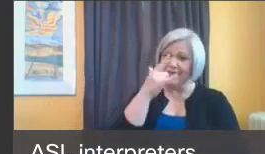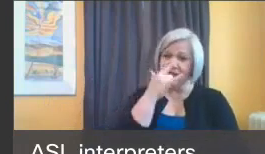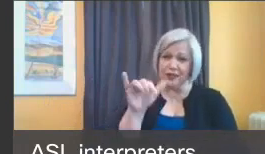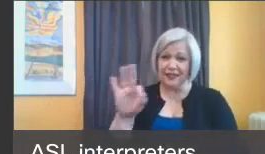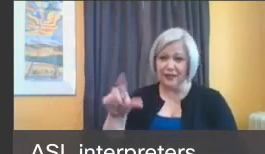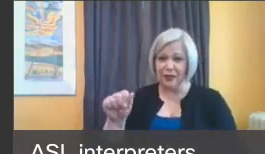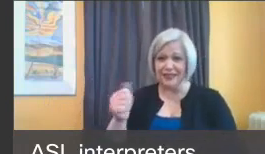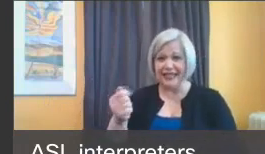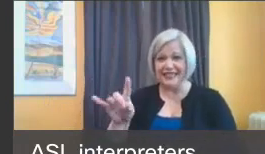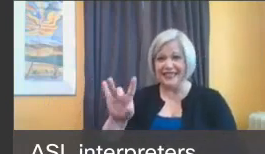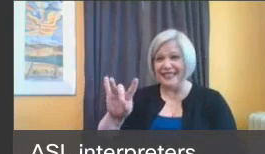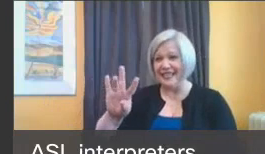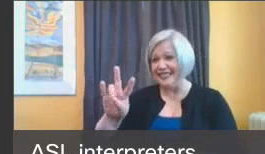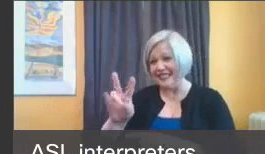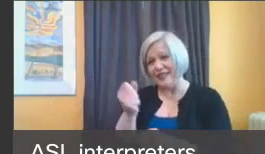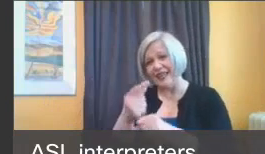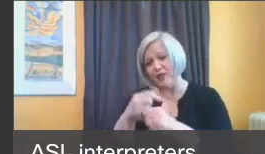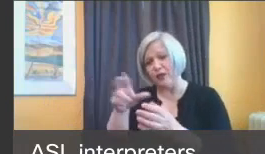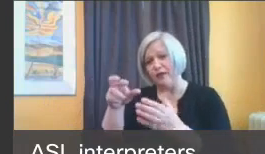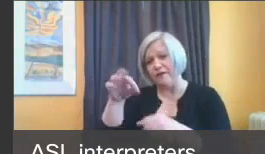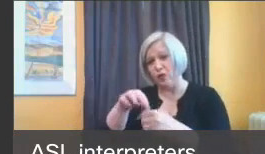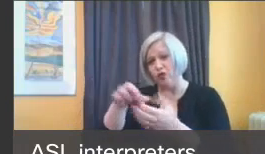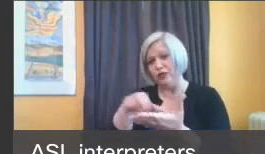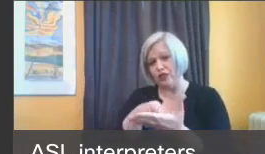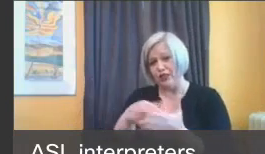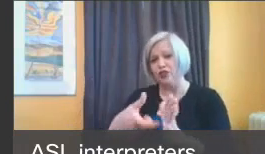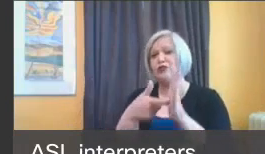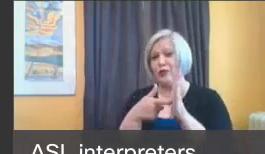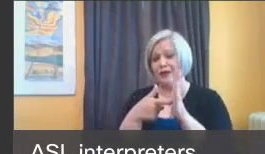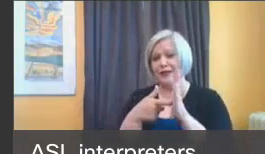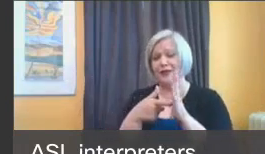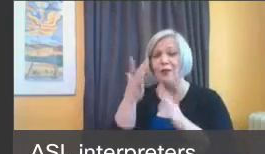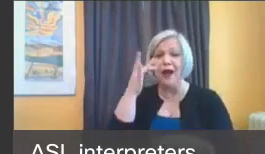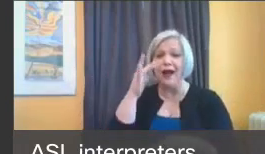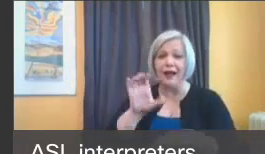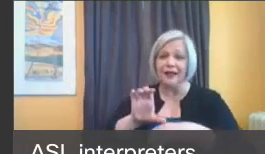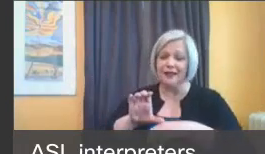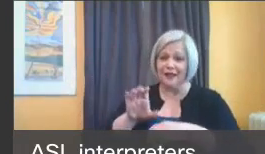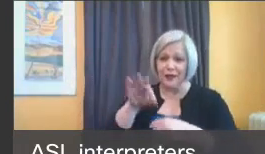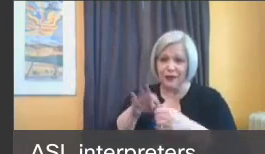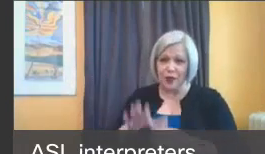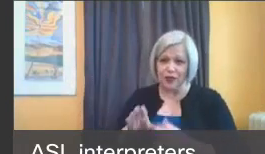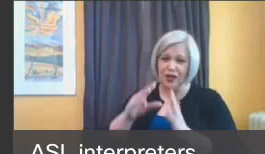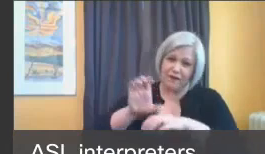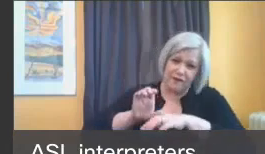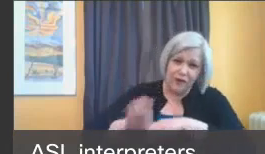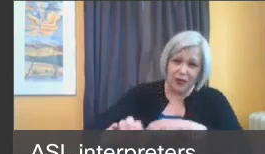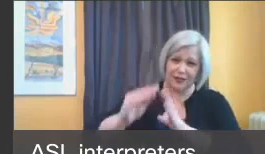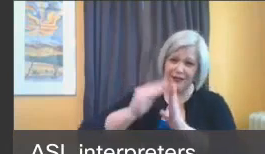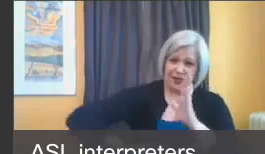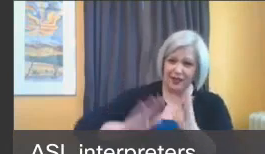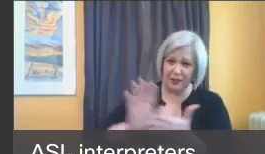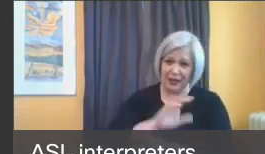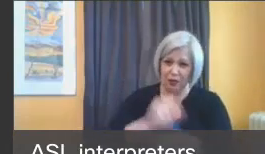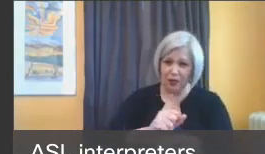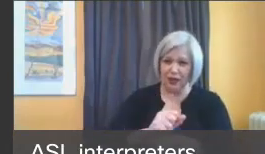Florida's 1887 annual voter registration requirement, because it forces voters to fill out the requirements to to vote